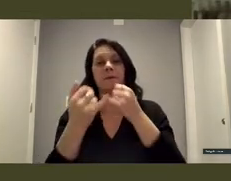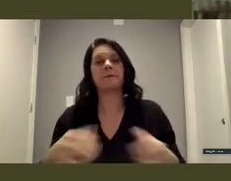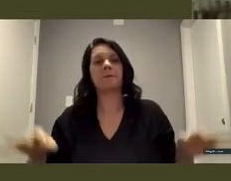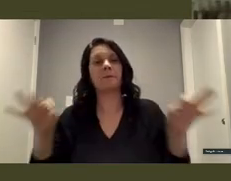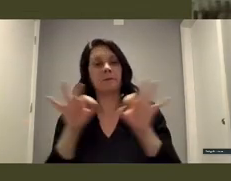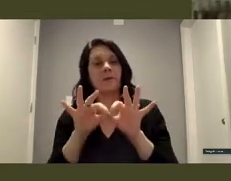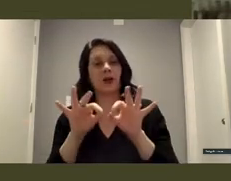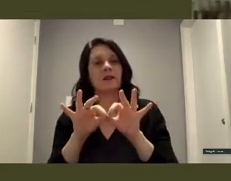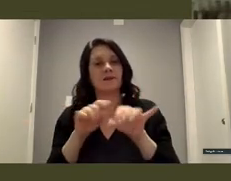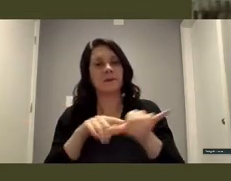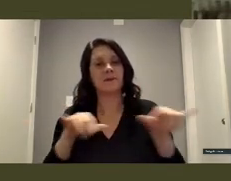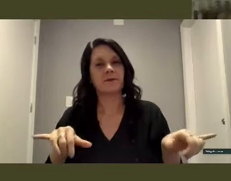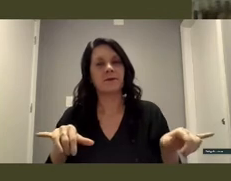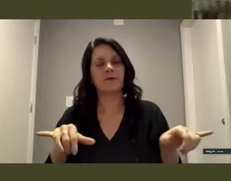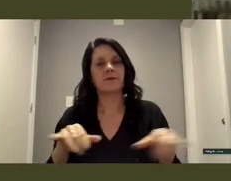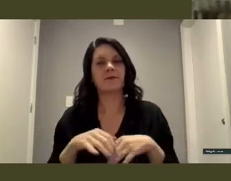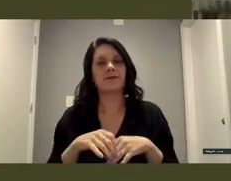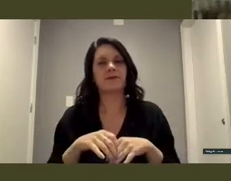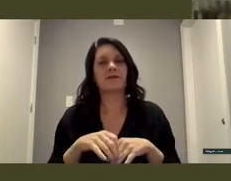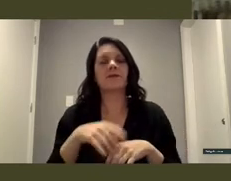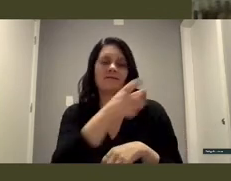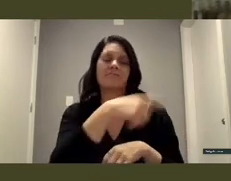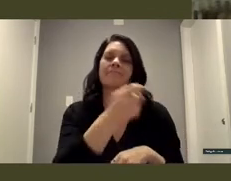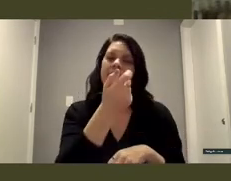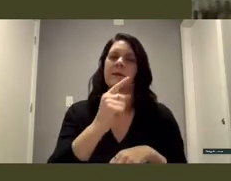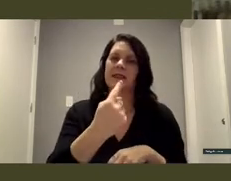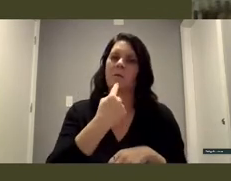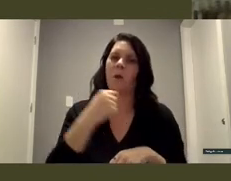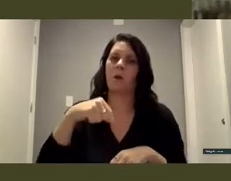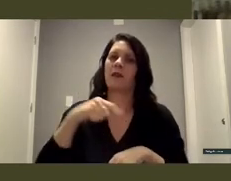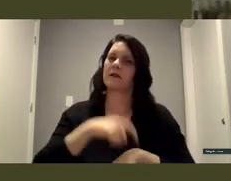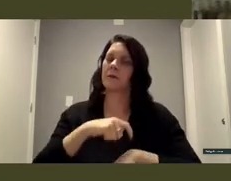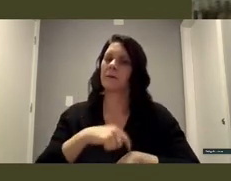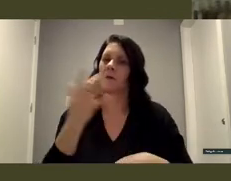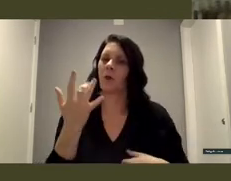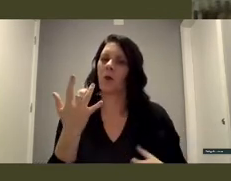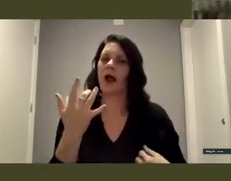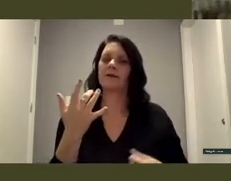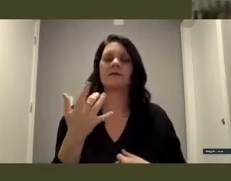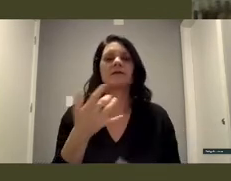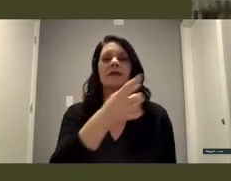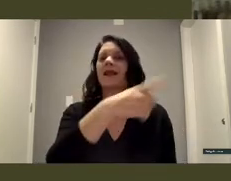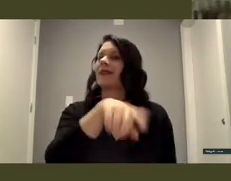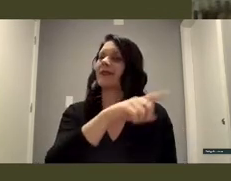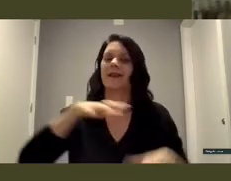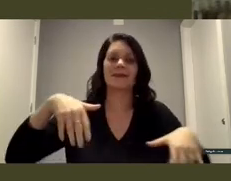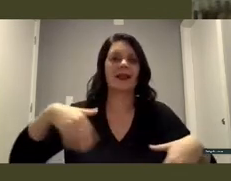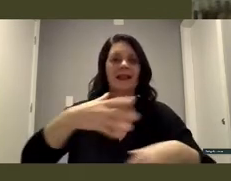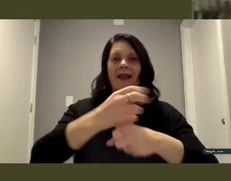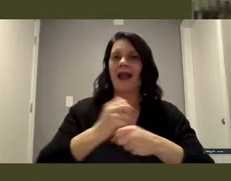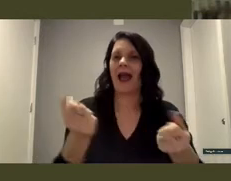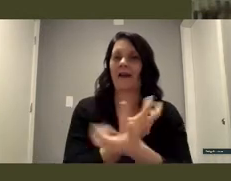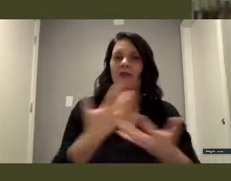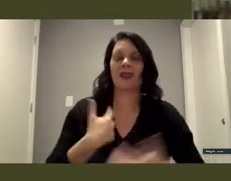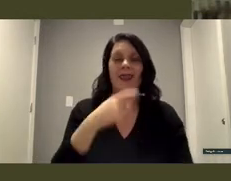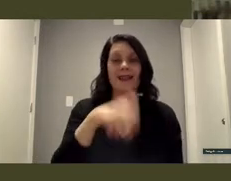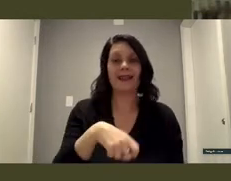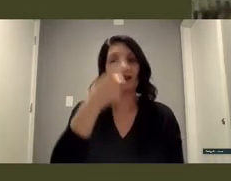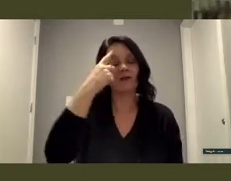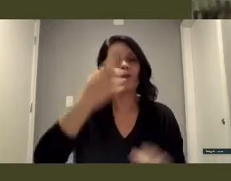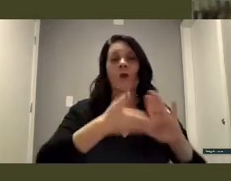could be a little disappointed this time, in a sense that, you know, they have not got what they really need to be able to